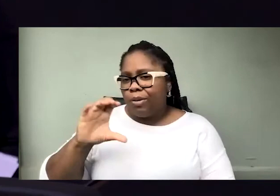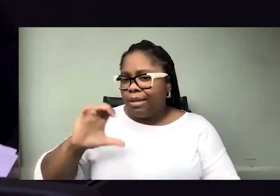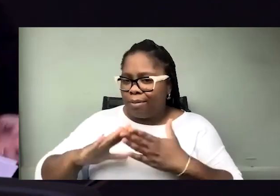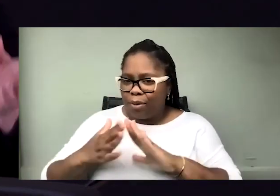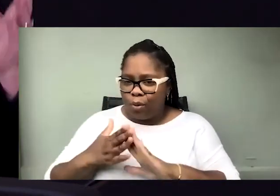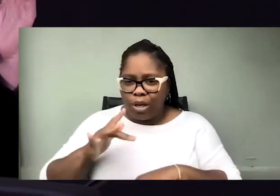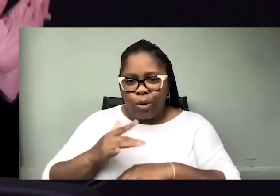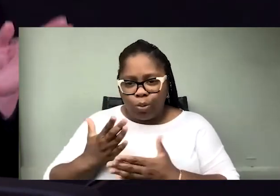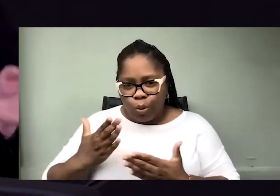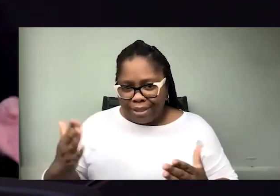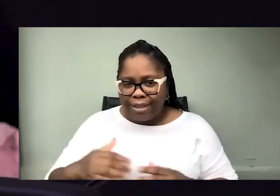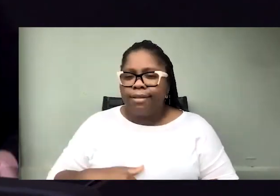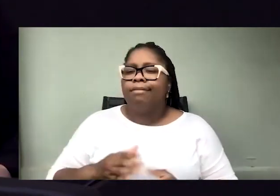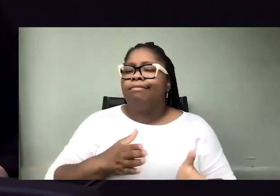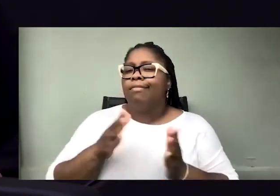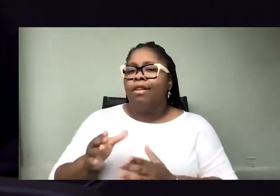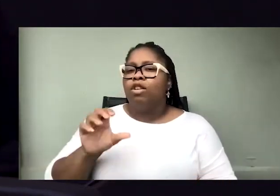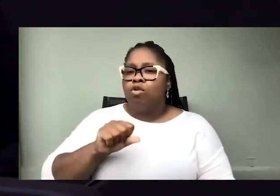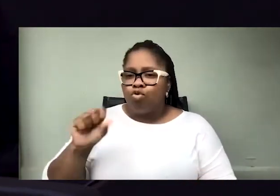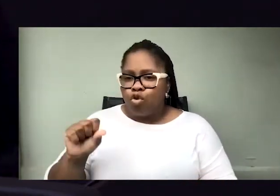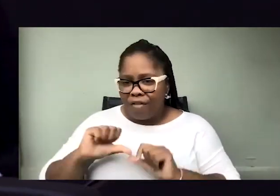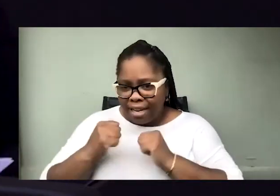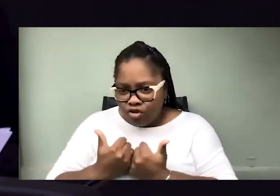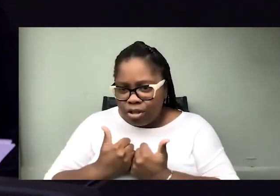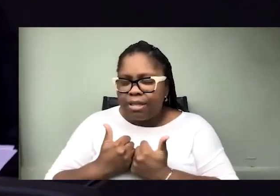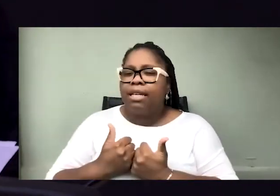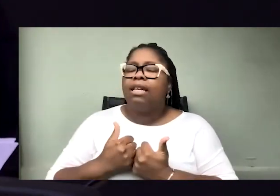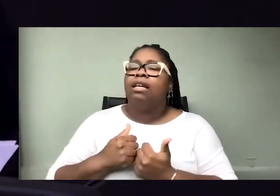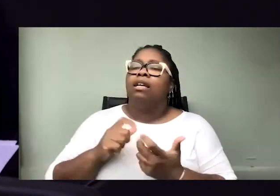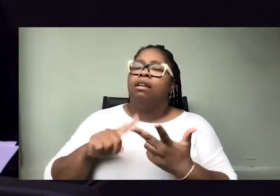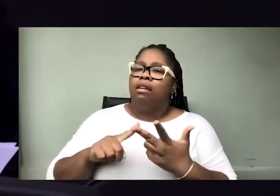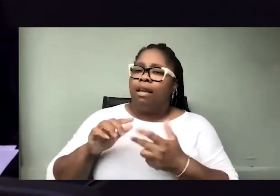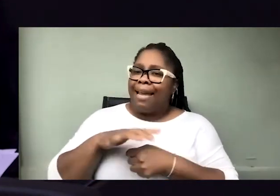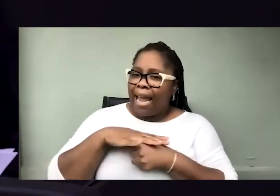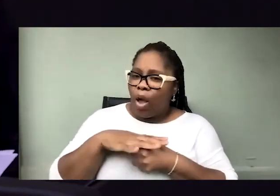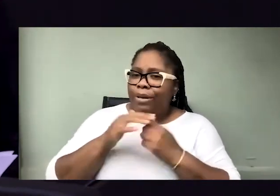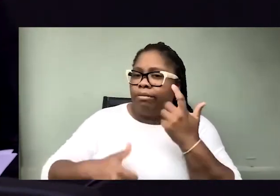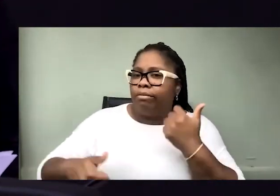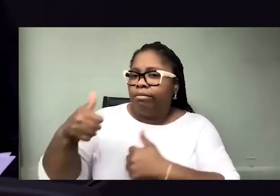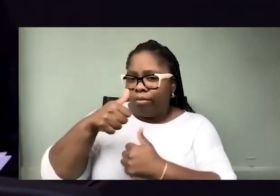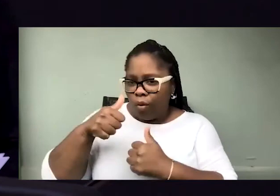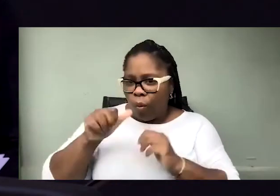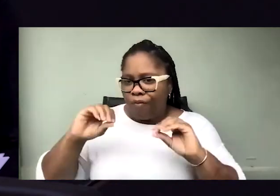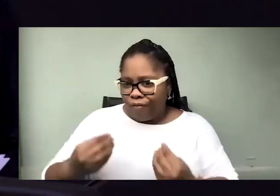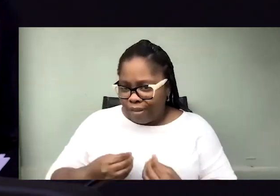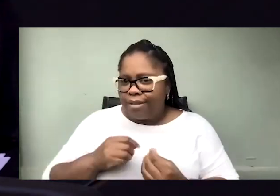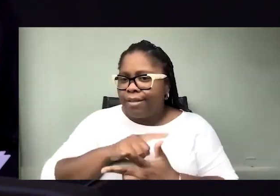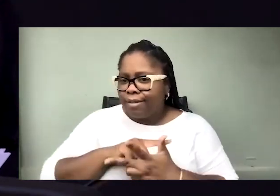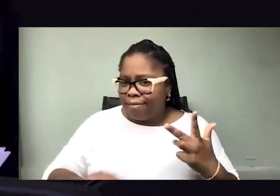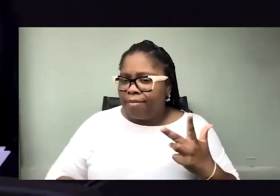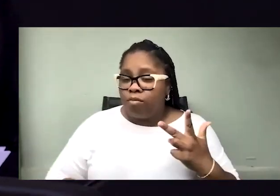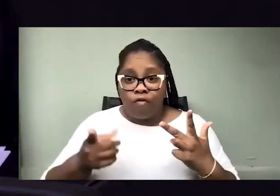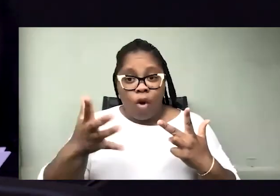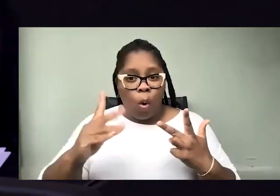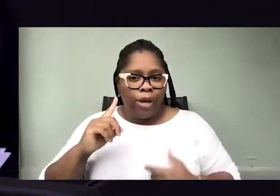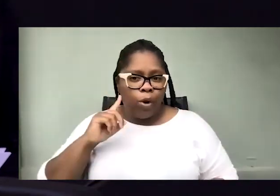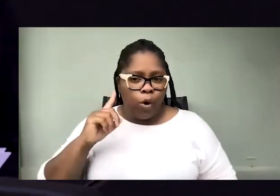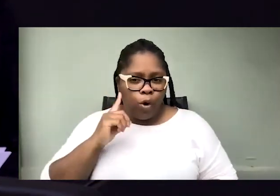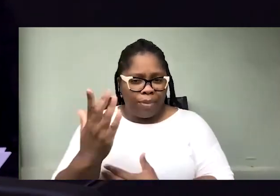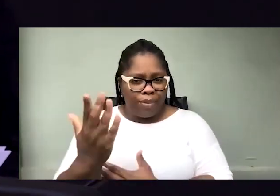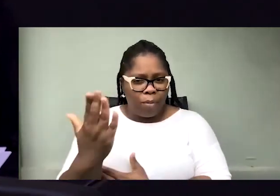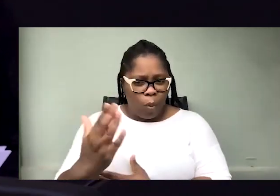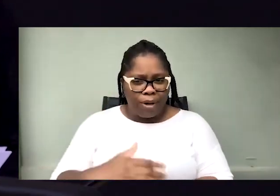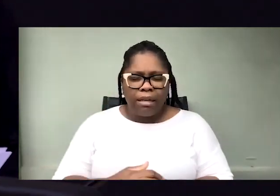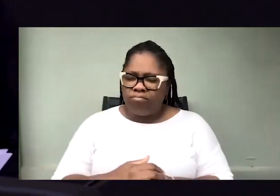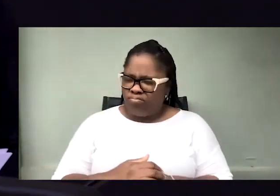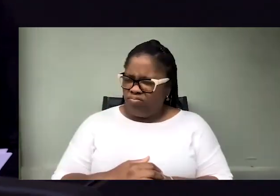Community Resources, the Social Services Agency, as well as our County Executive Office. And you've already heard this morning the